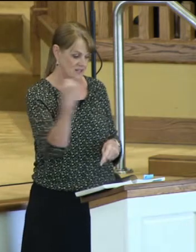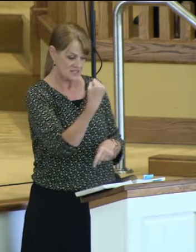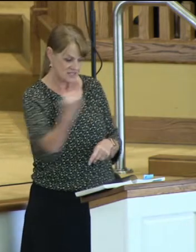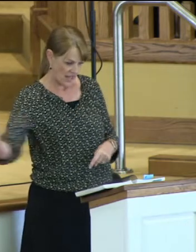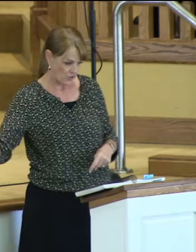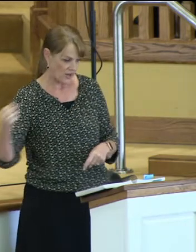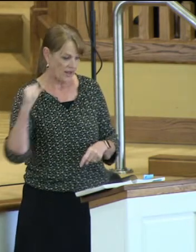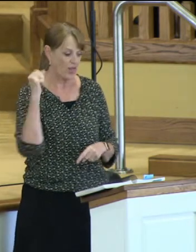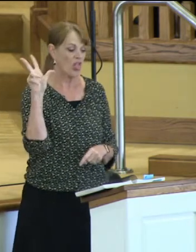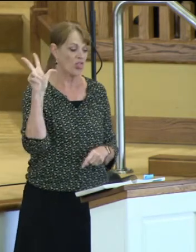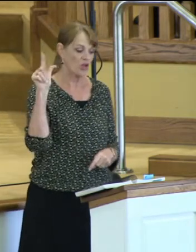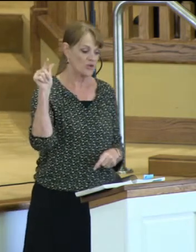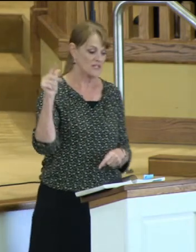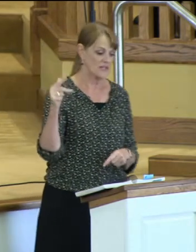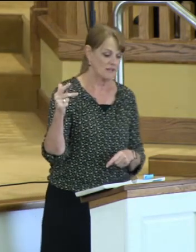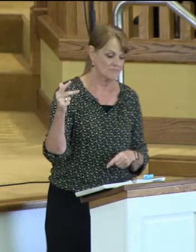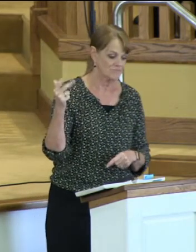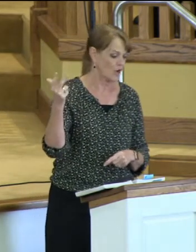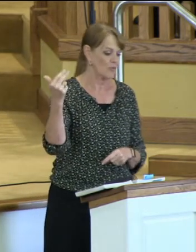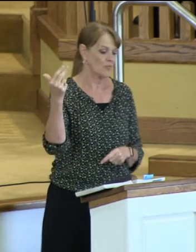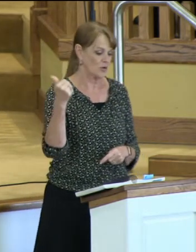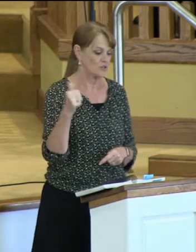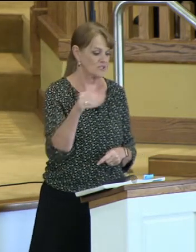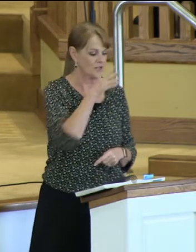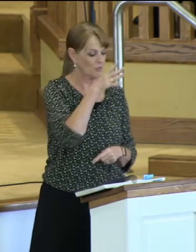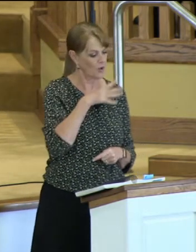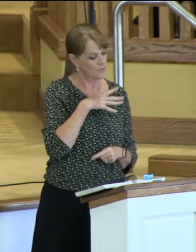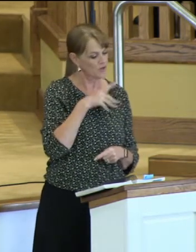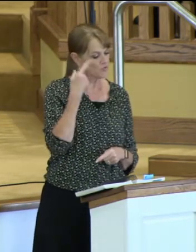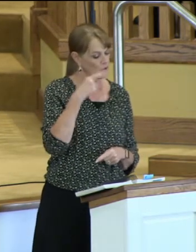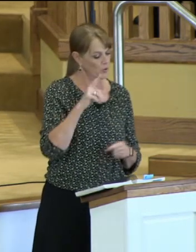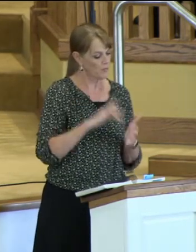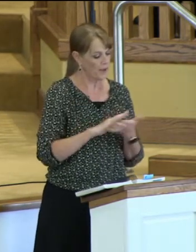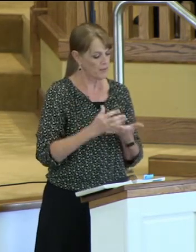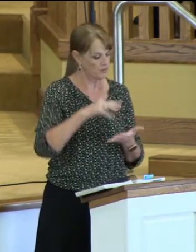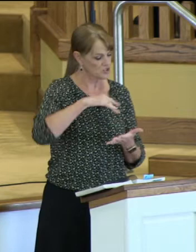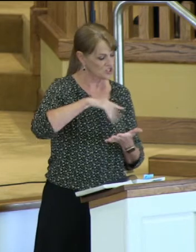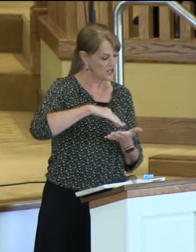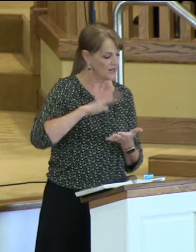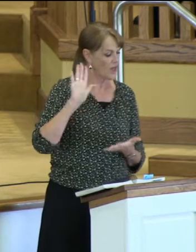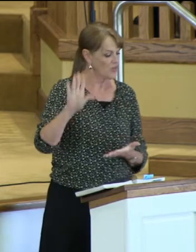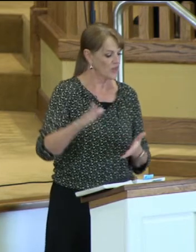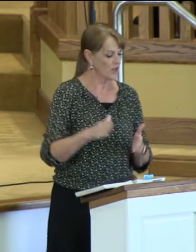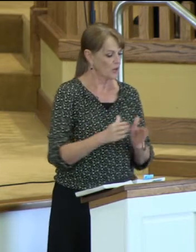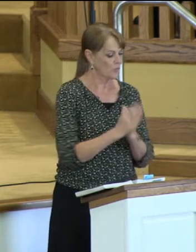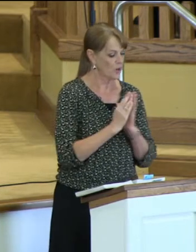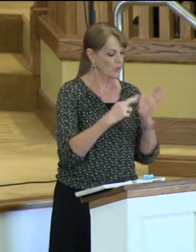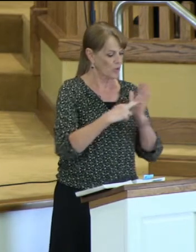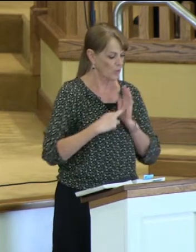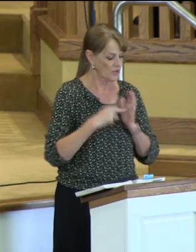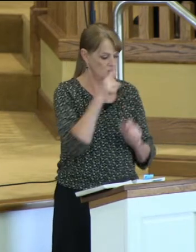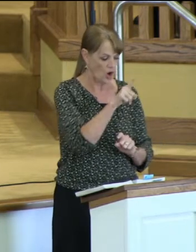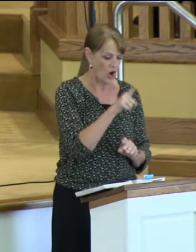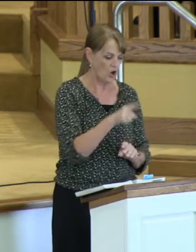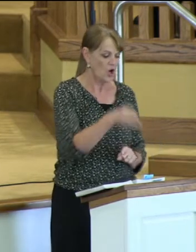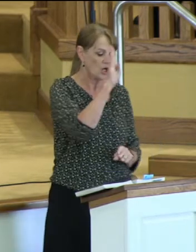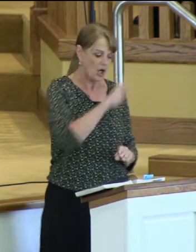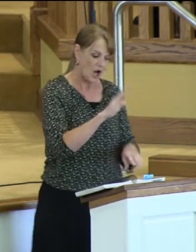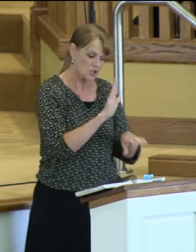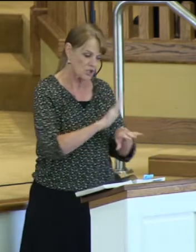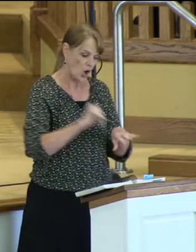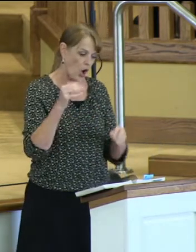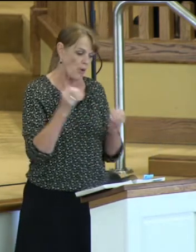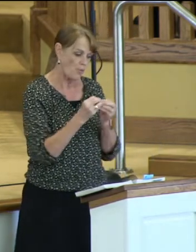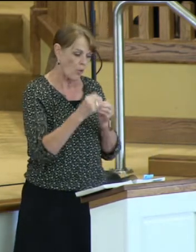study." Sorry, I thought I read that wrong. Their prayer requests are God to call more men